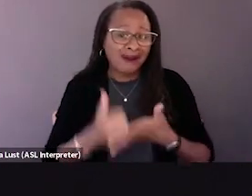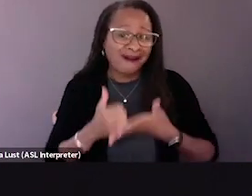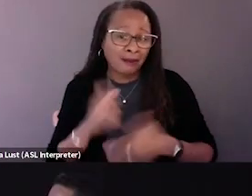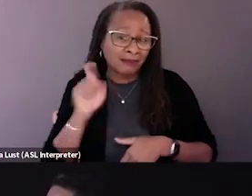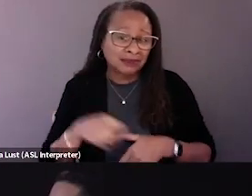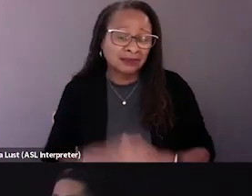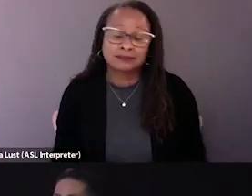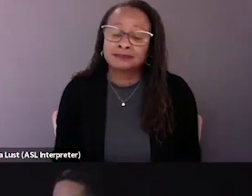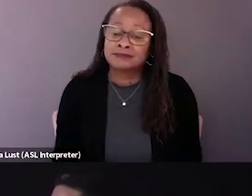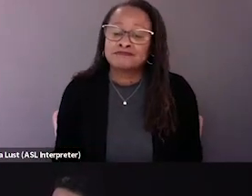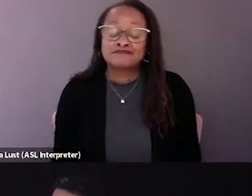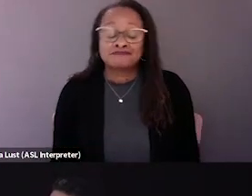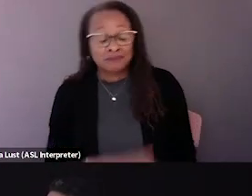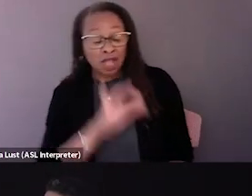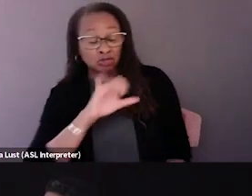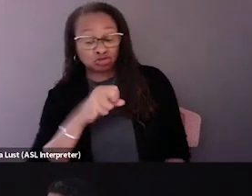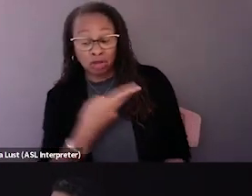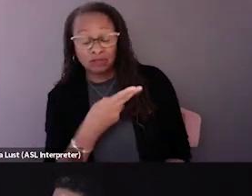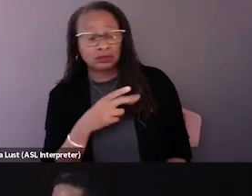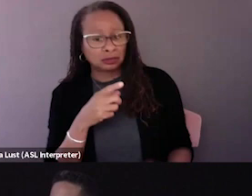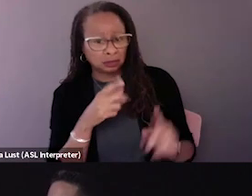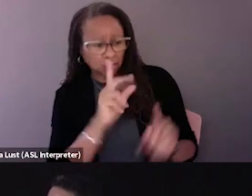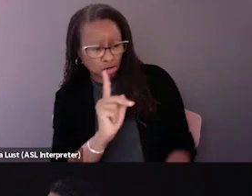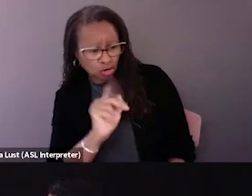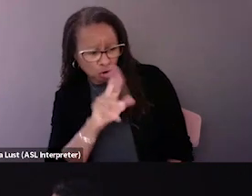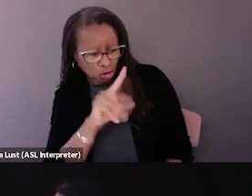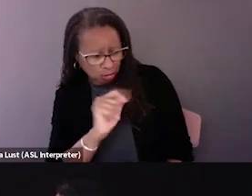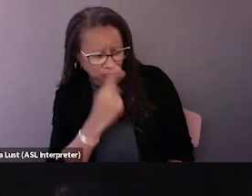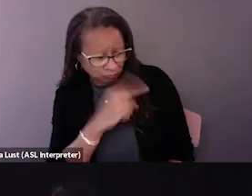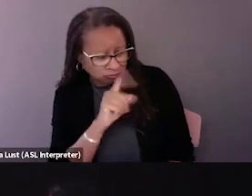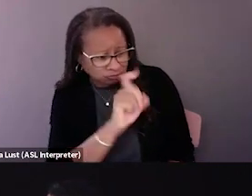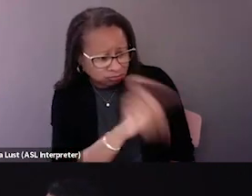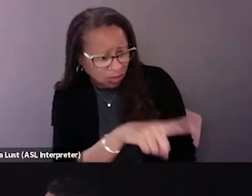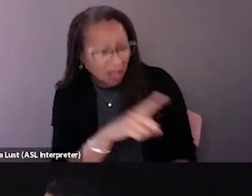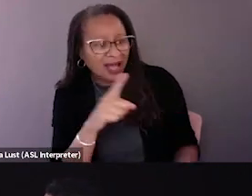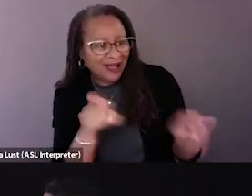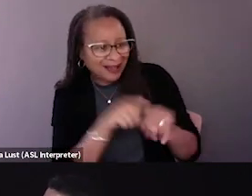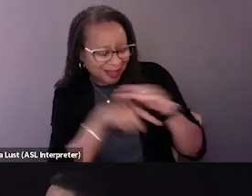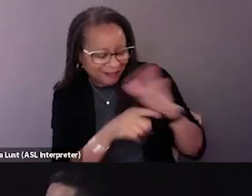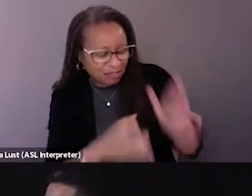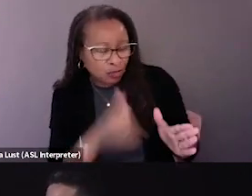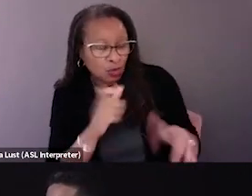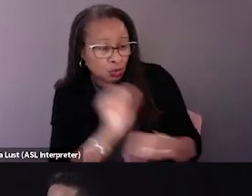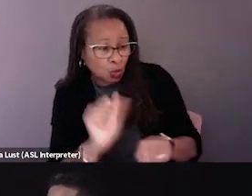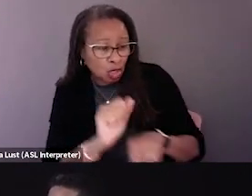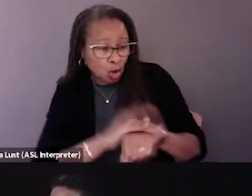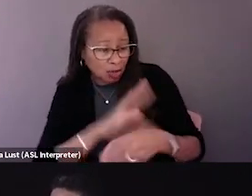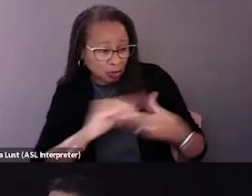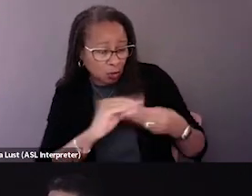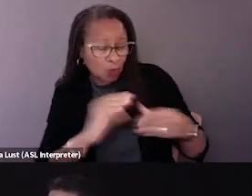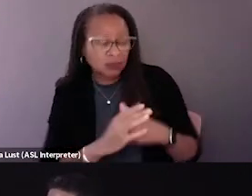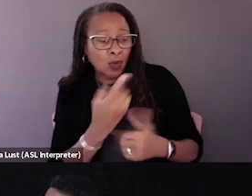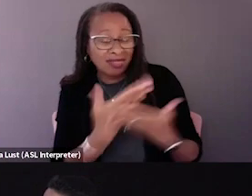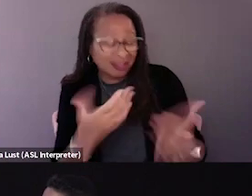mean? No, most definitely. And Kurt, to you, I want to ask you about, as the investigator here that was working on this, one thing